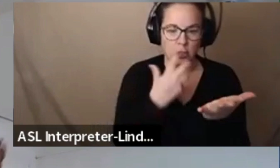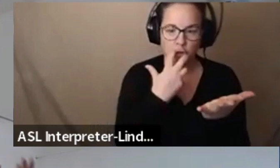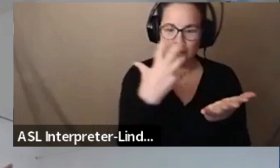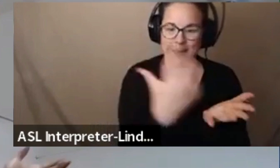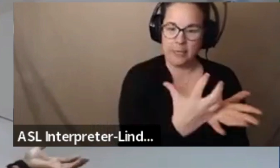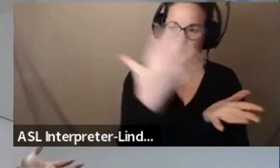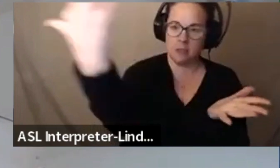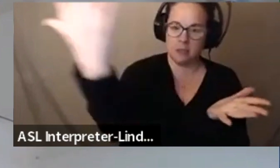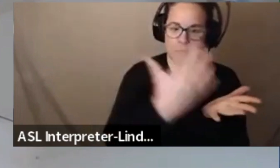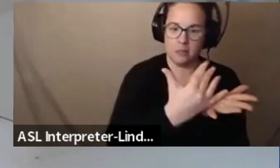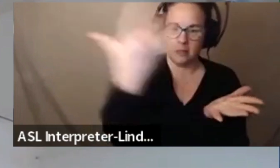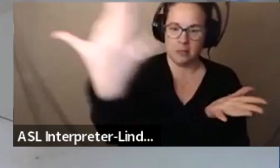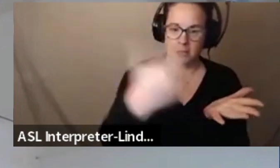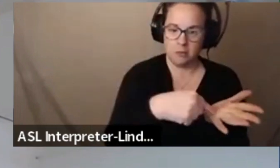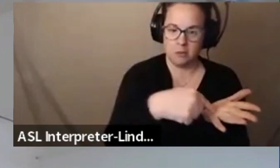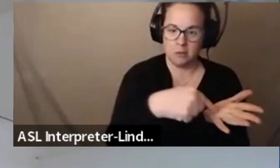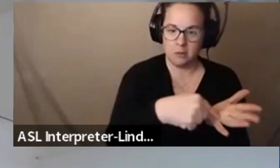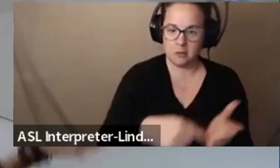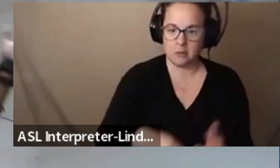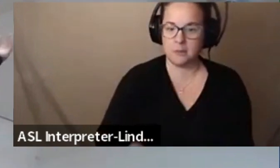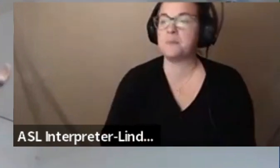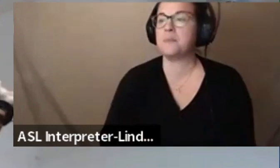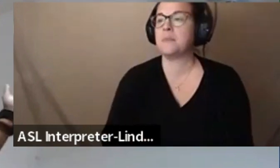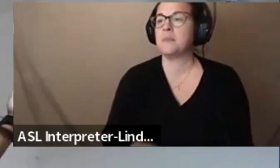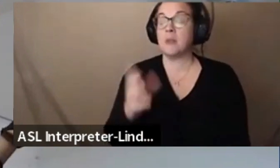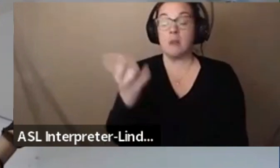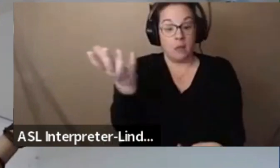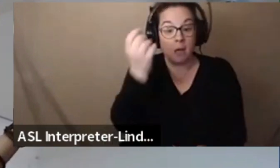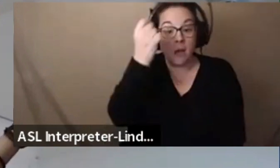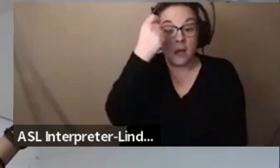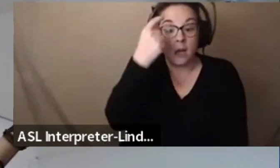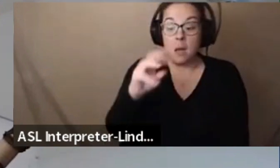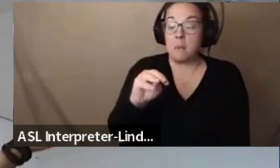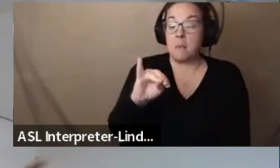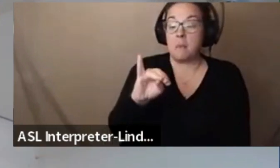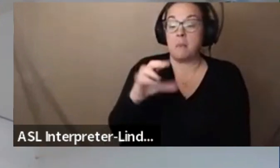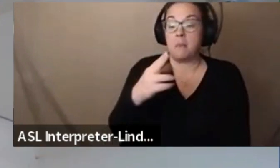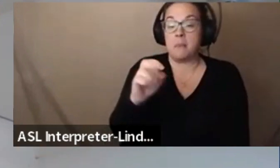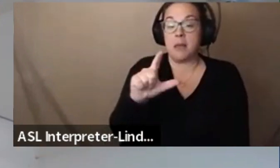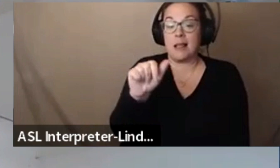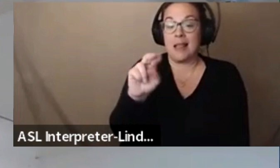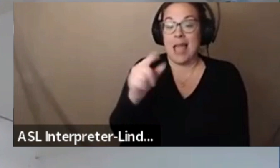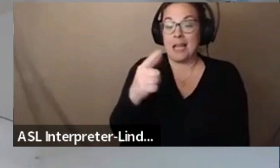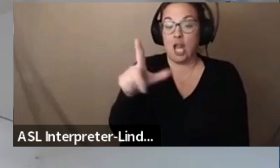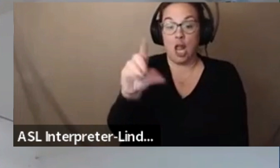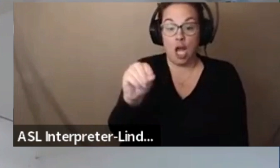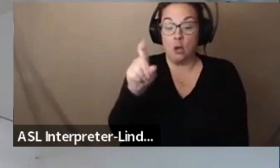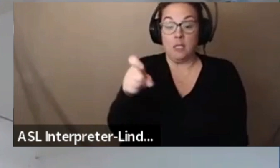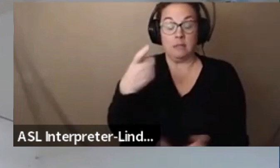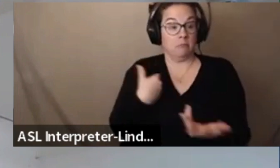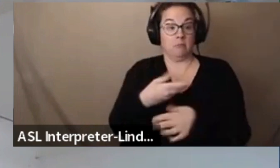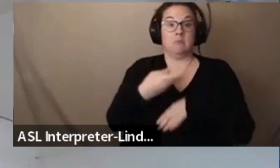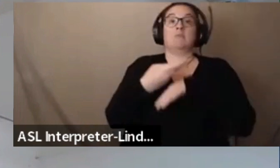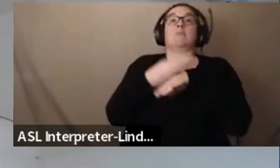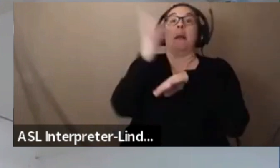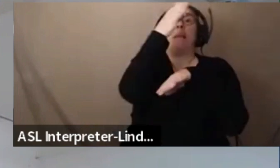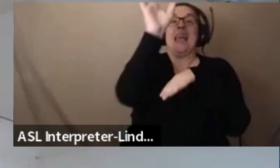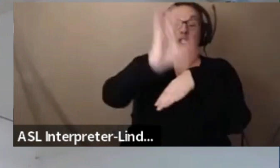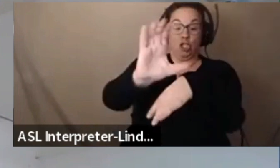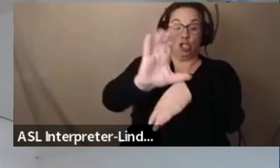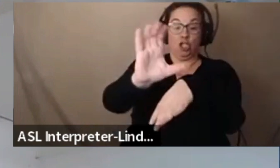Michelangelo clearly was having to paint in churches, but just went, I'm going to make this super, super gay. I mean, they, to the point where they